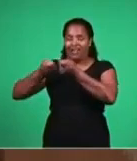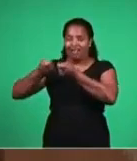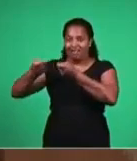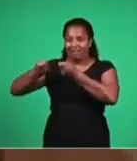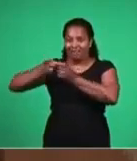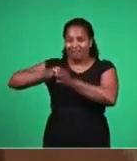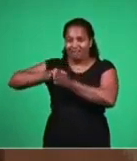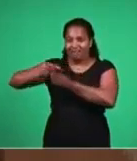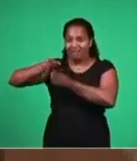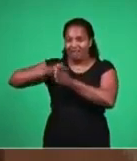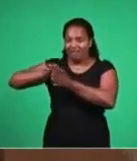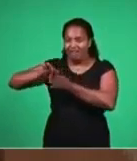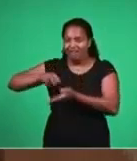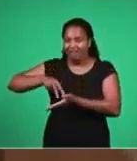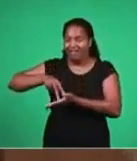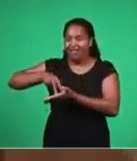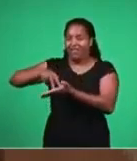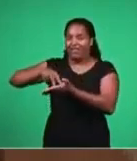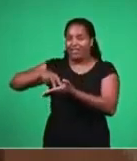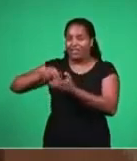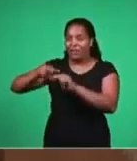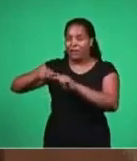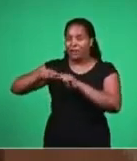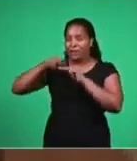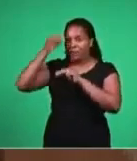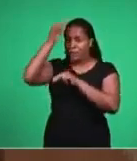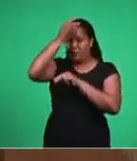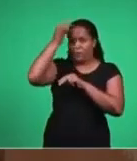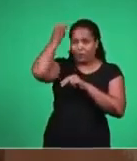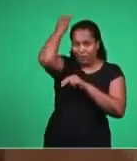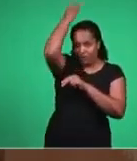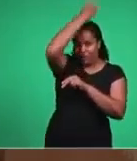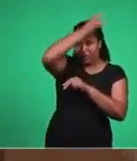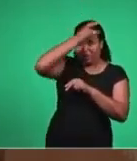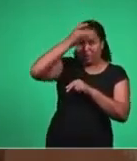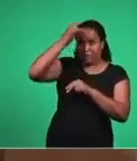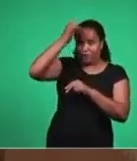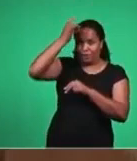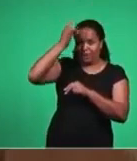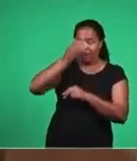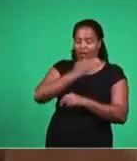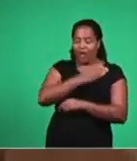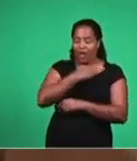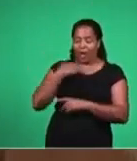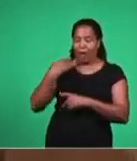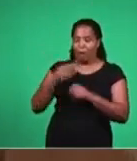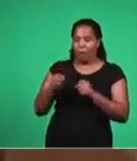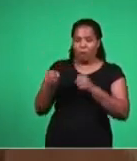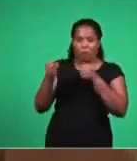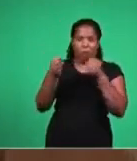Eternal life that is now governed, oriented by the Holy Spirit. But